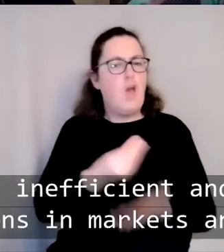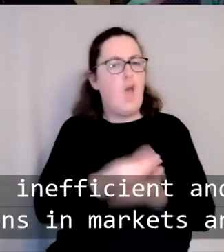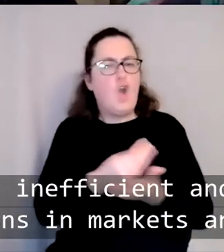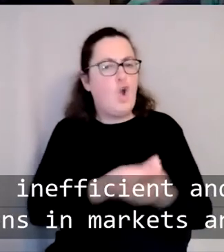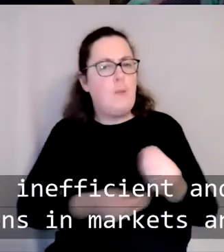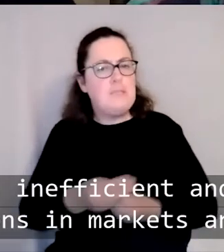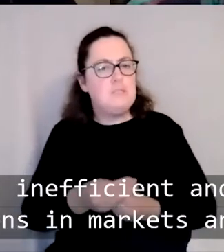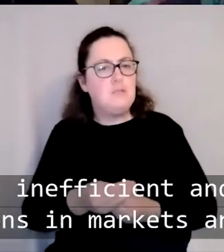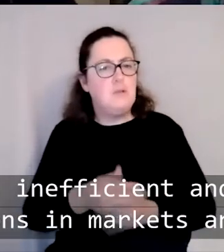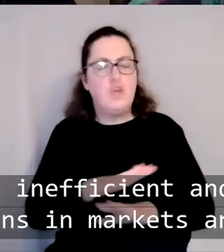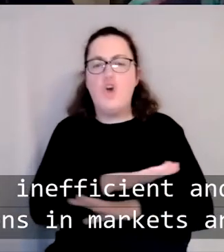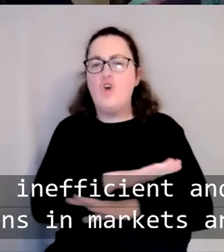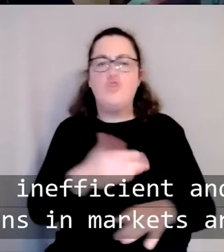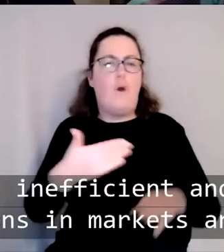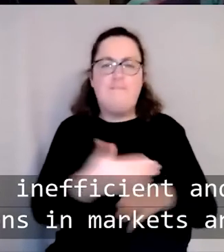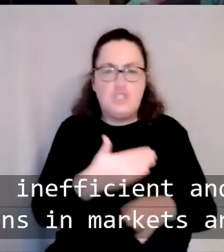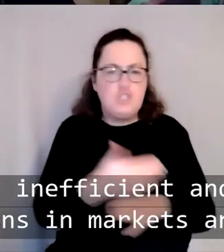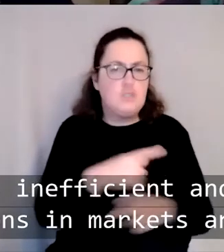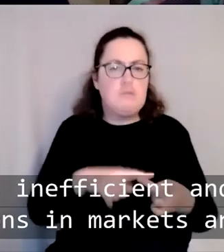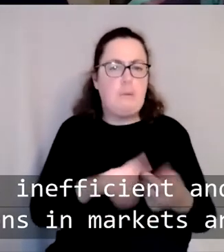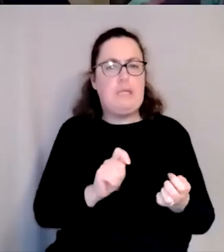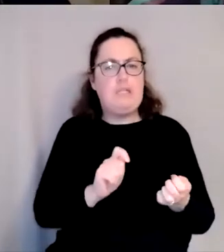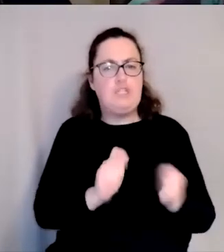it's inefficient and you get distortions in